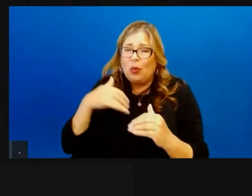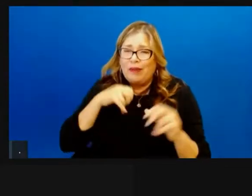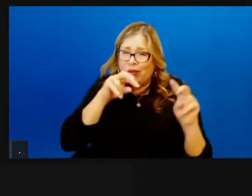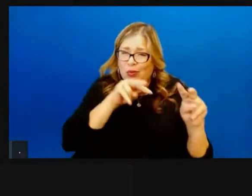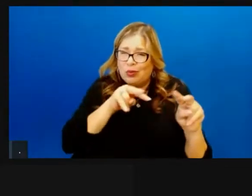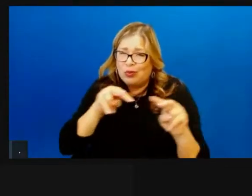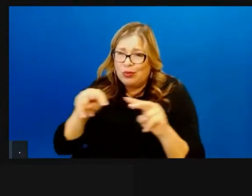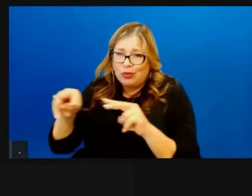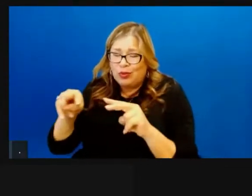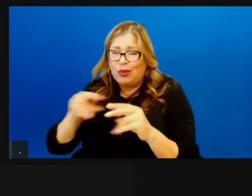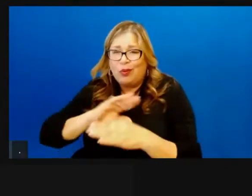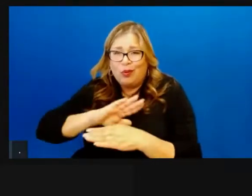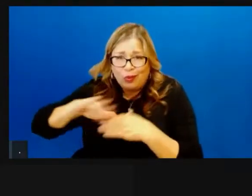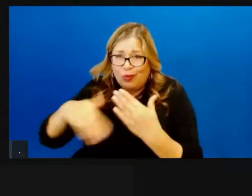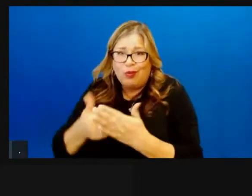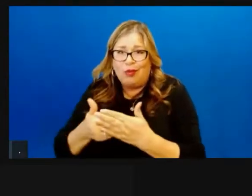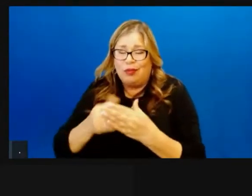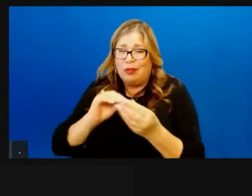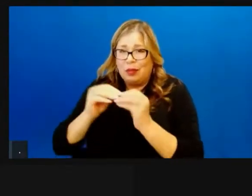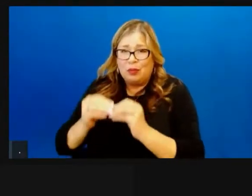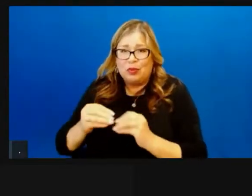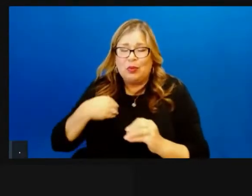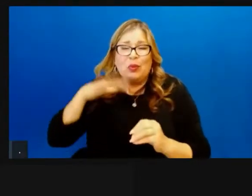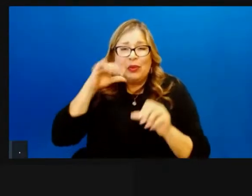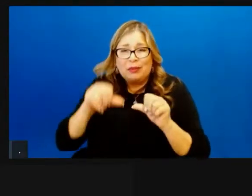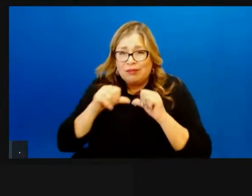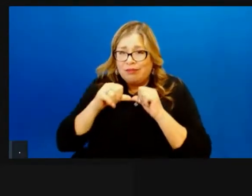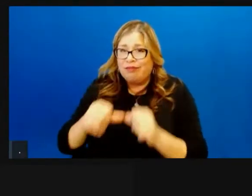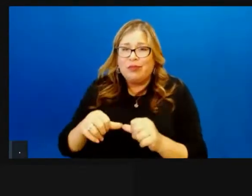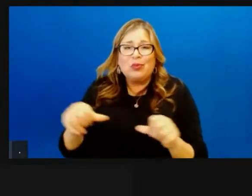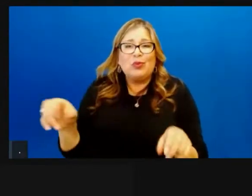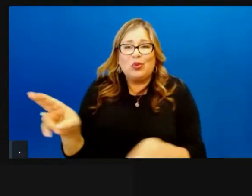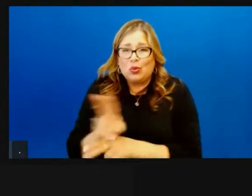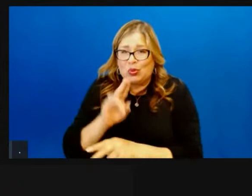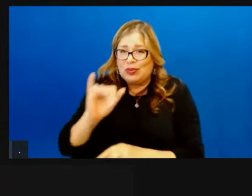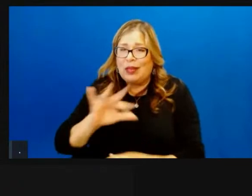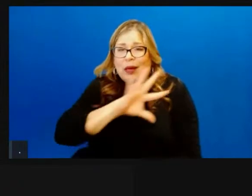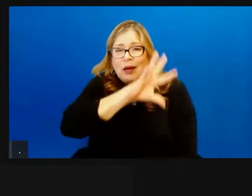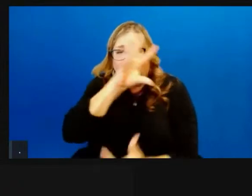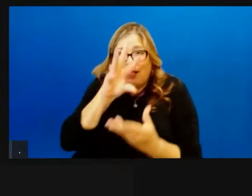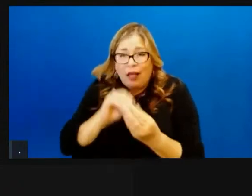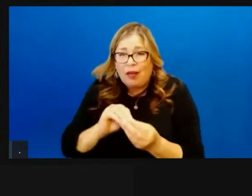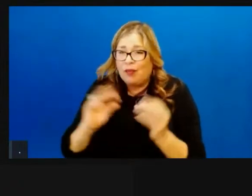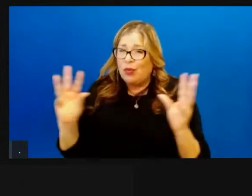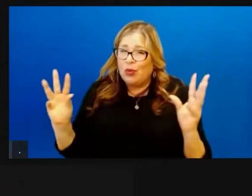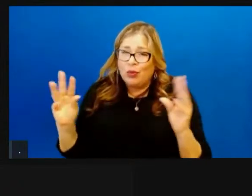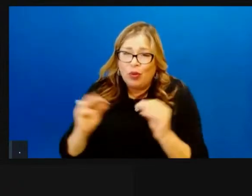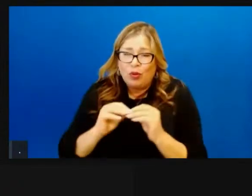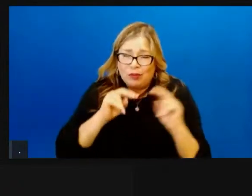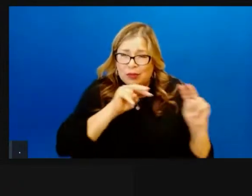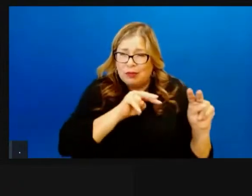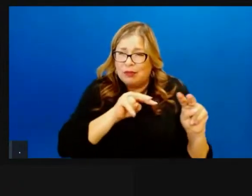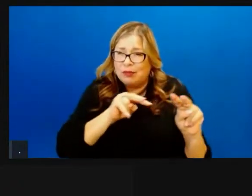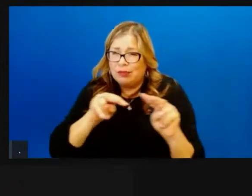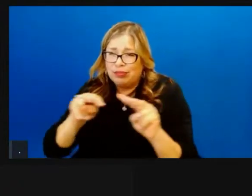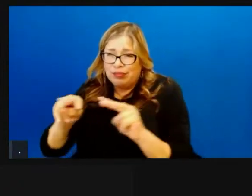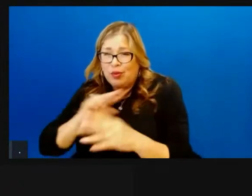will continue to use that collaborative, comprehensive, cumulative approach to help provide guidance.